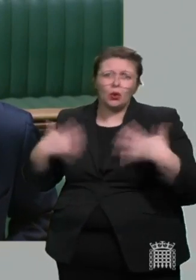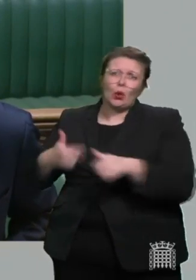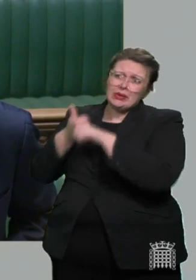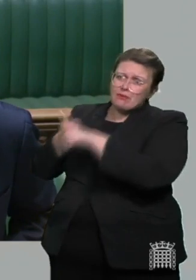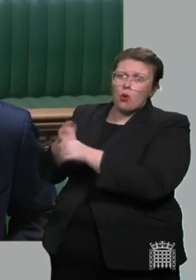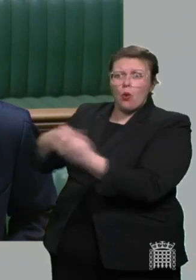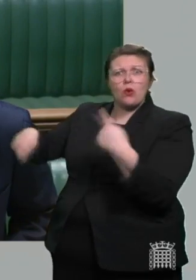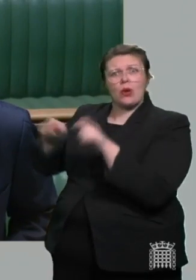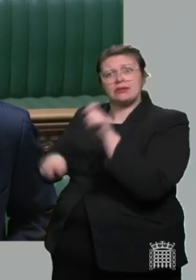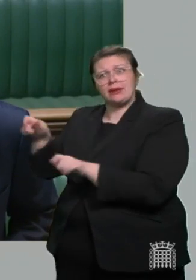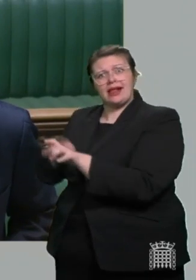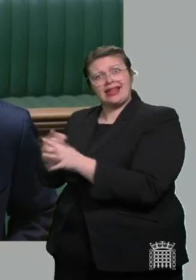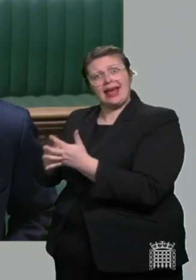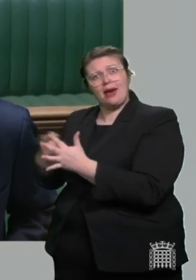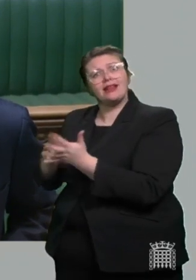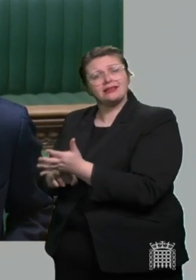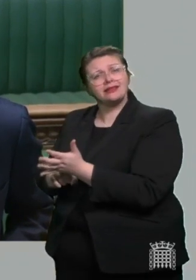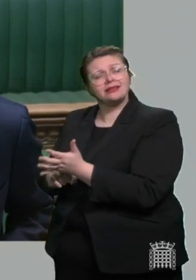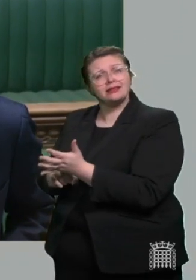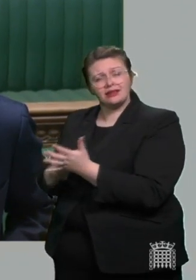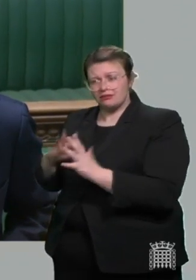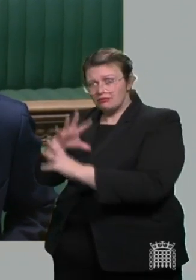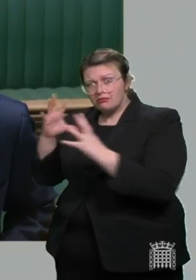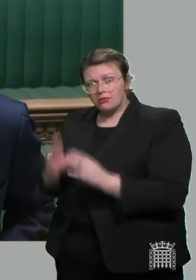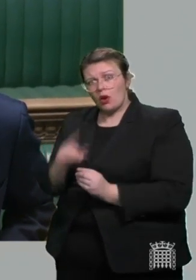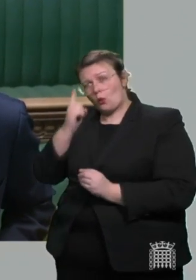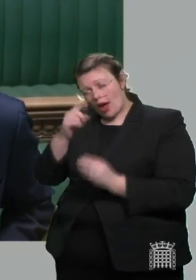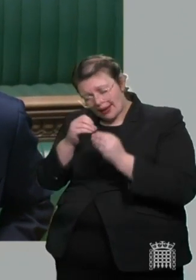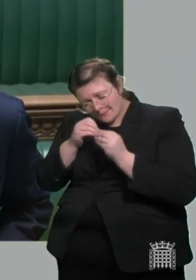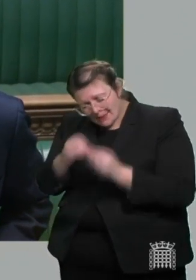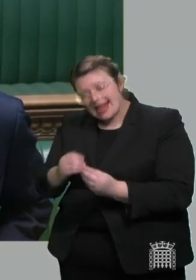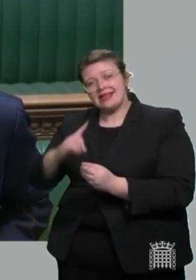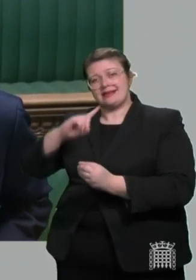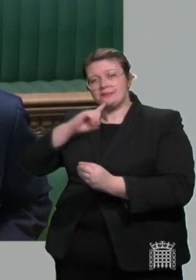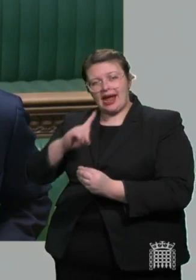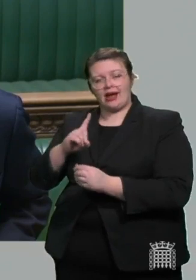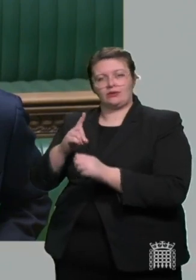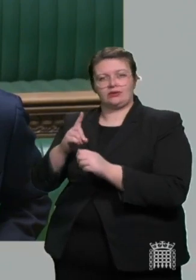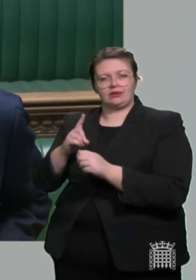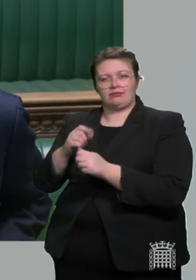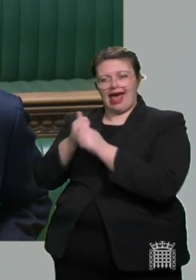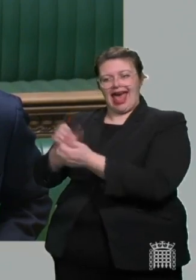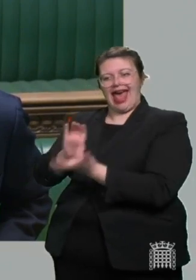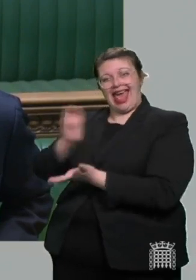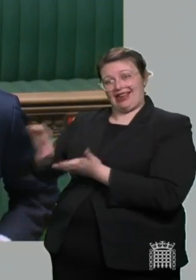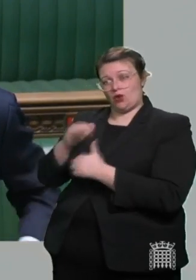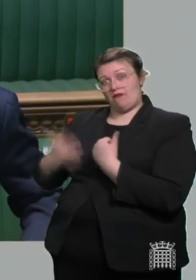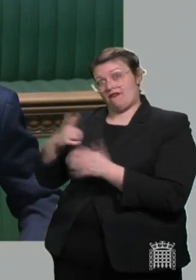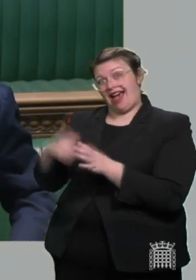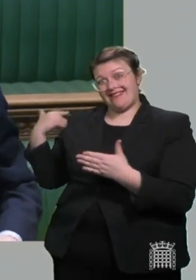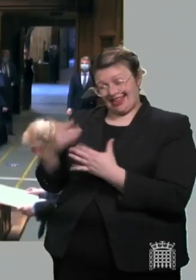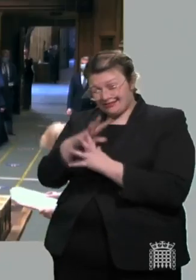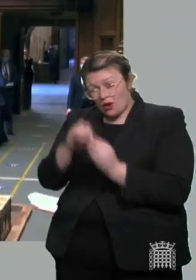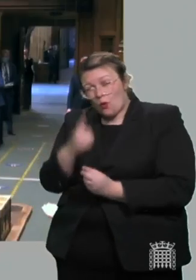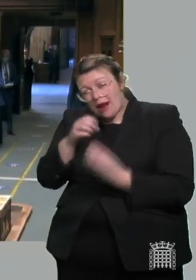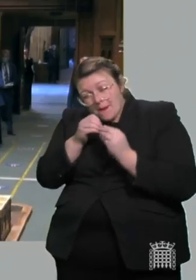of Yemen. Almost £1 billion of aid contributed in the last five years, Mr Speaker.